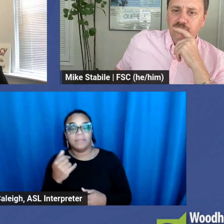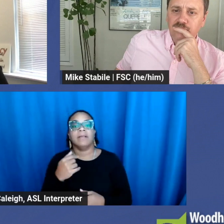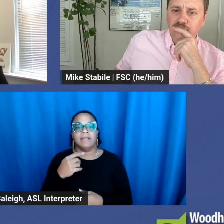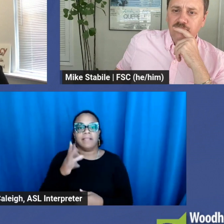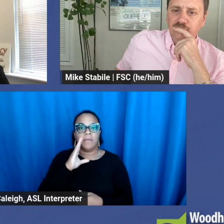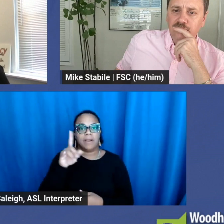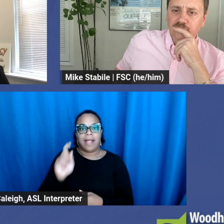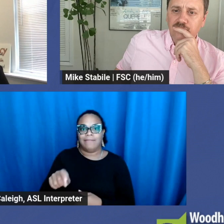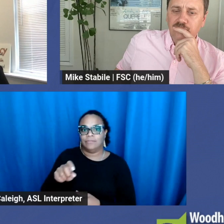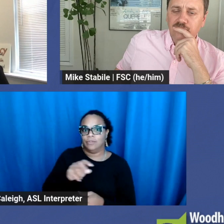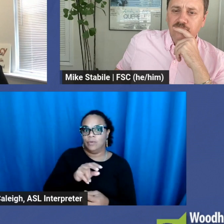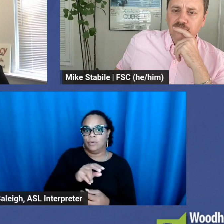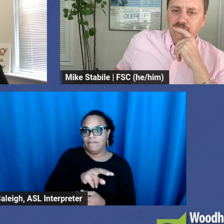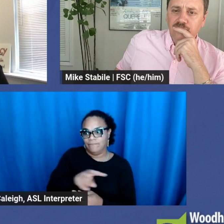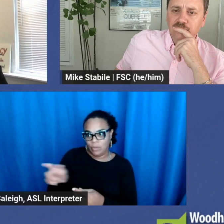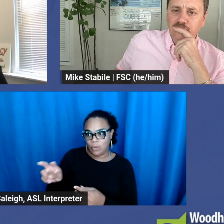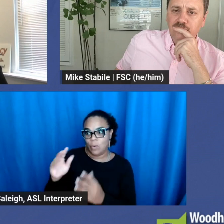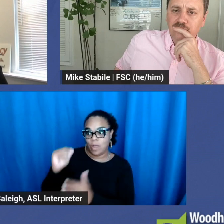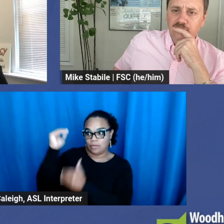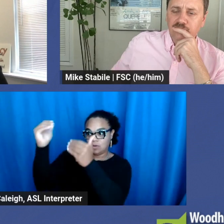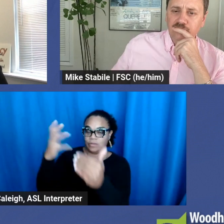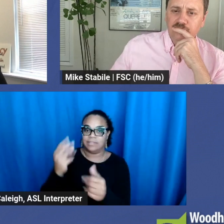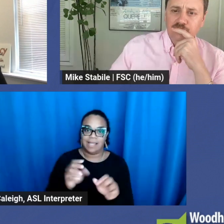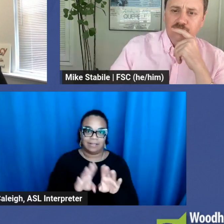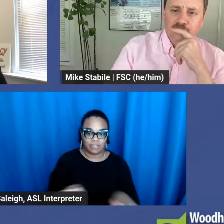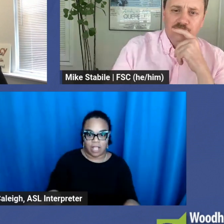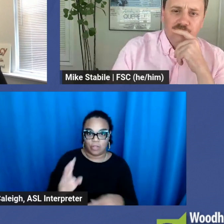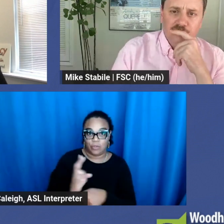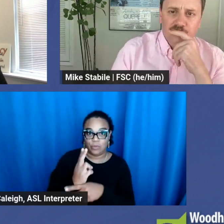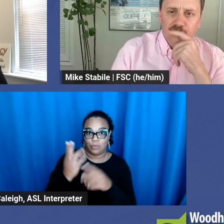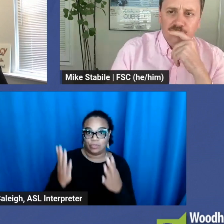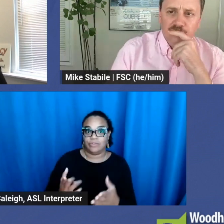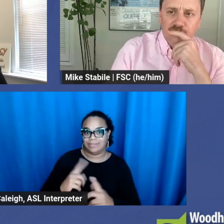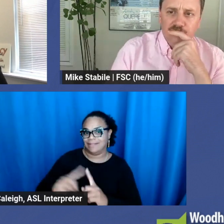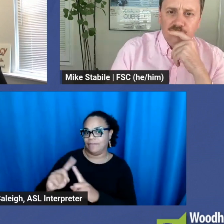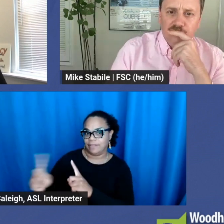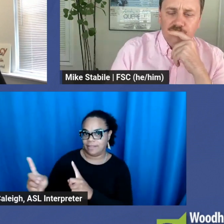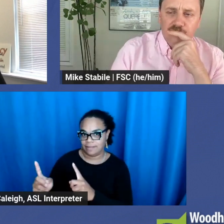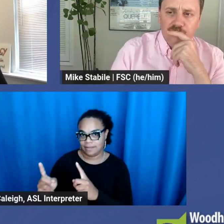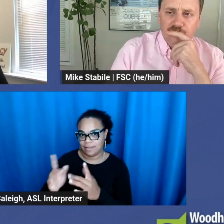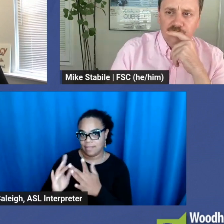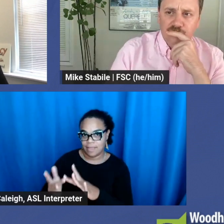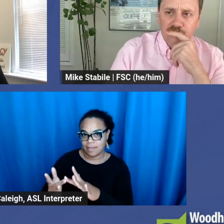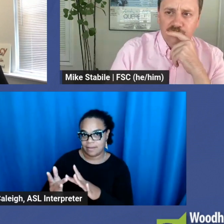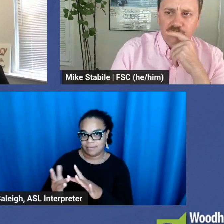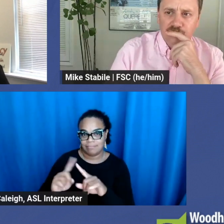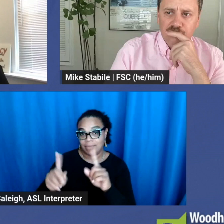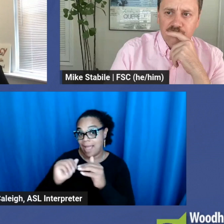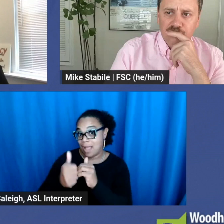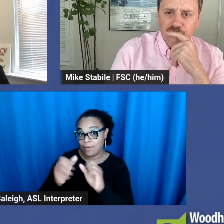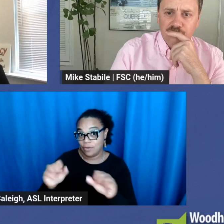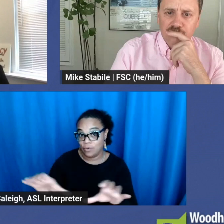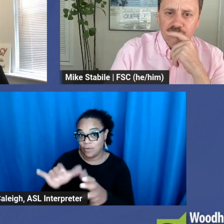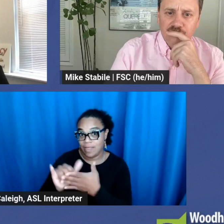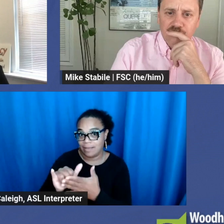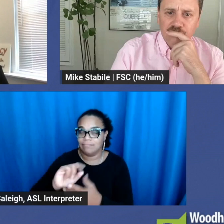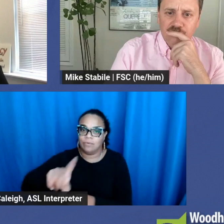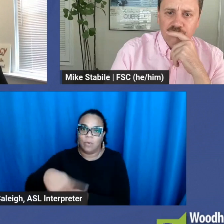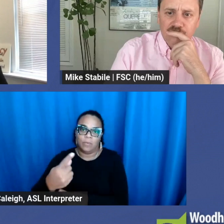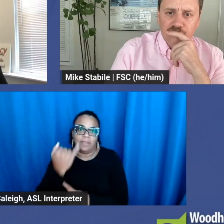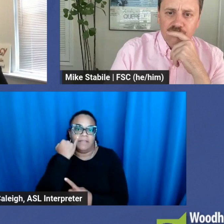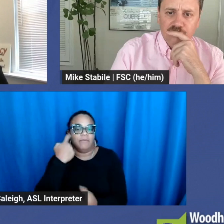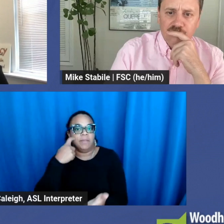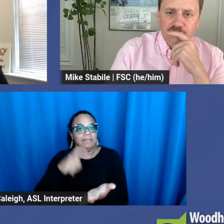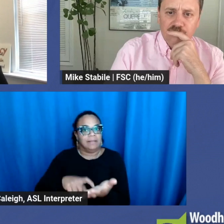adult and child users differently on their services. And the only way you can really do that is if you know which of your users are minors, people